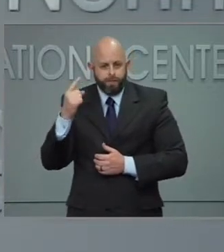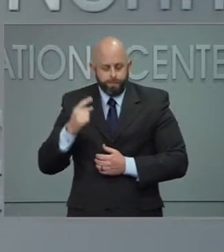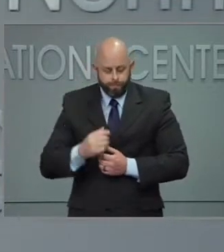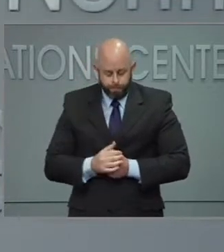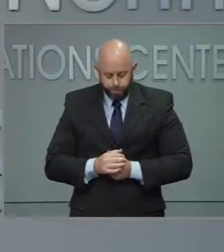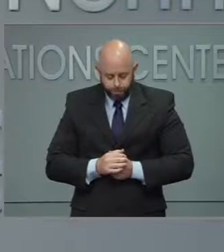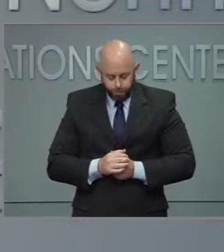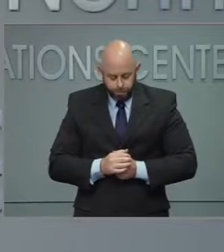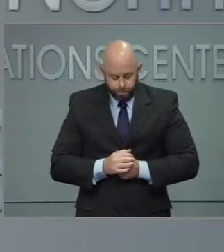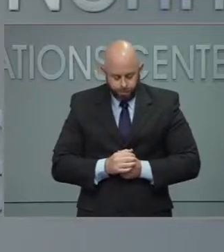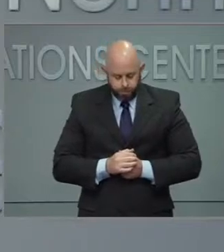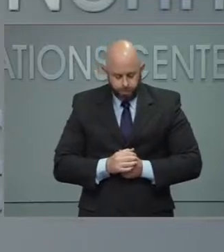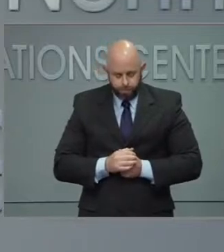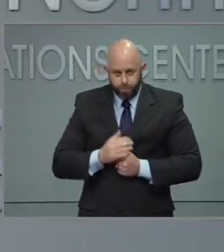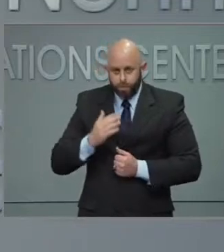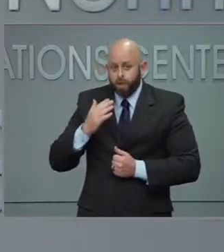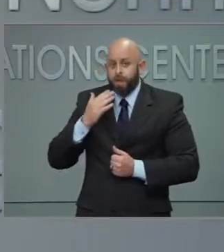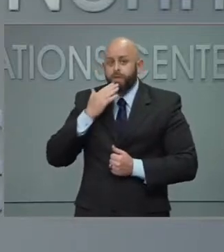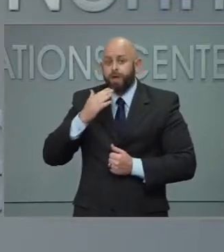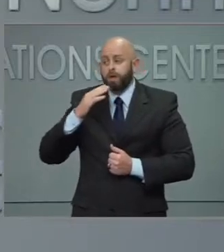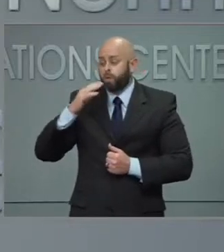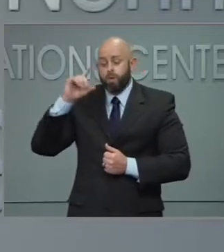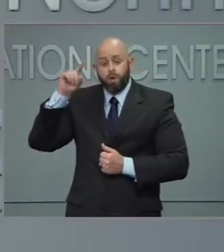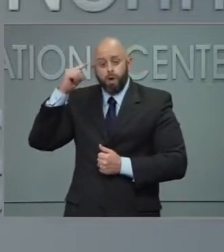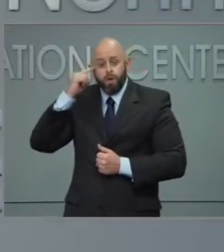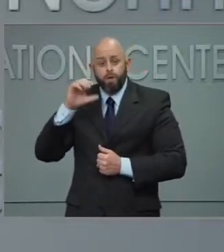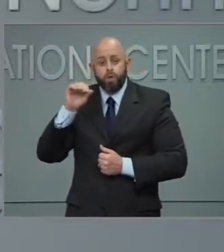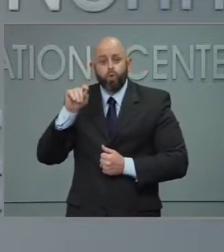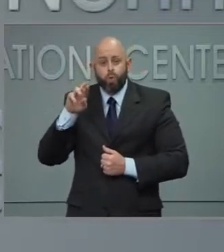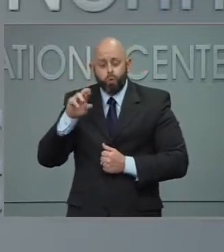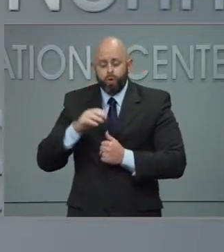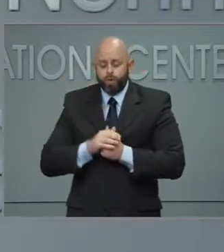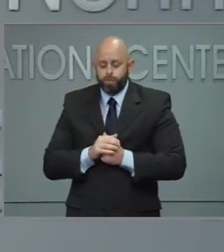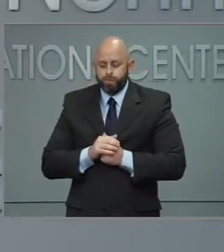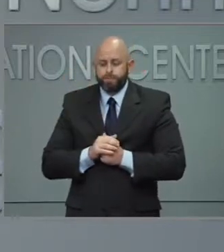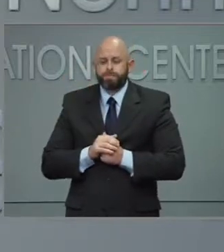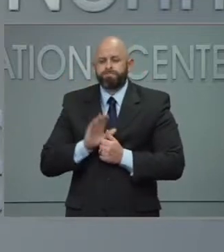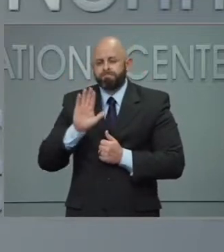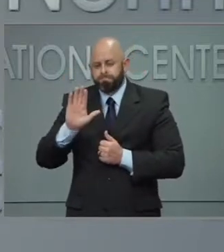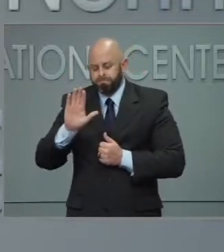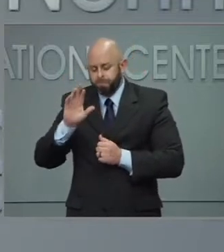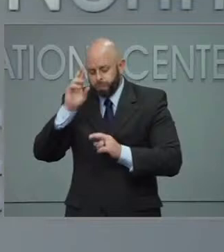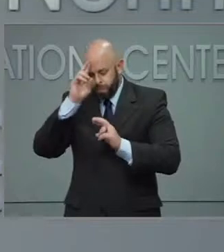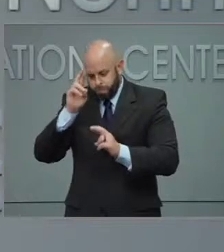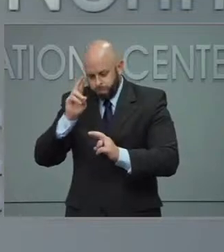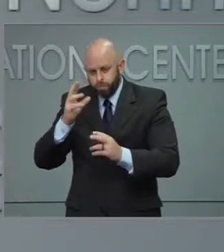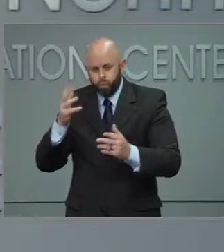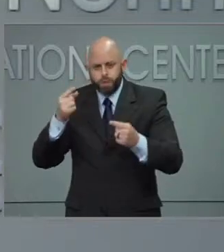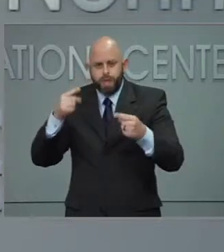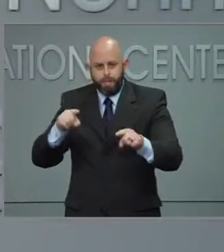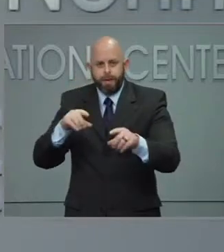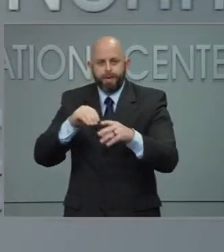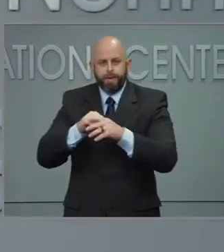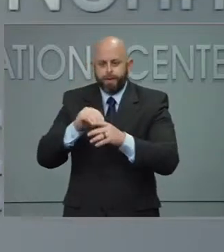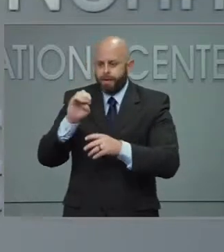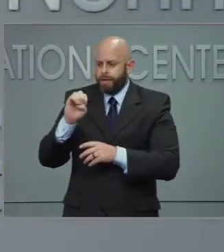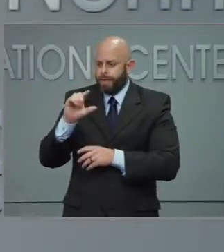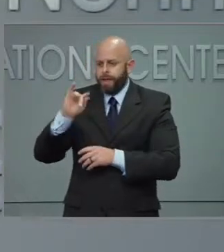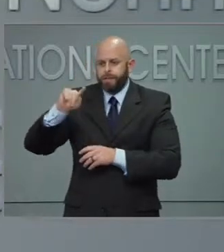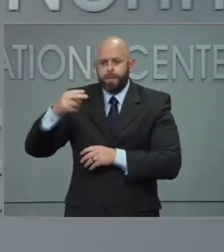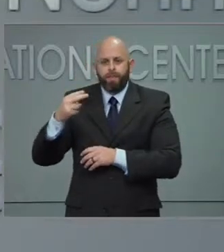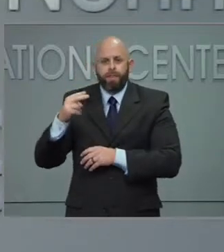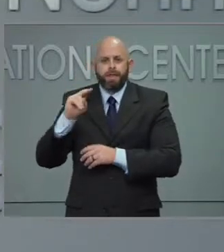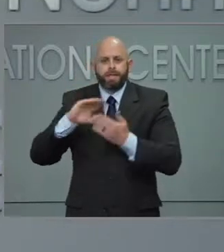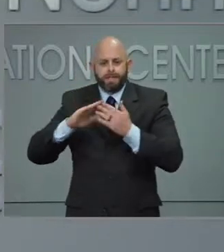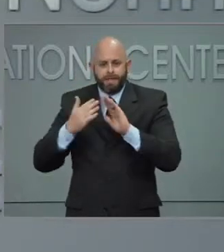Thank you. And Governor Cooper, with respect to what's happening in Elizabeth City, just yesterday, Senator Danny Britt released a